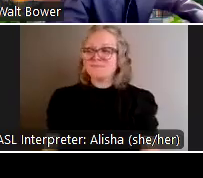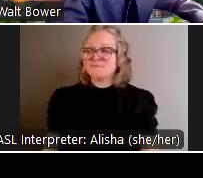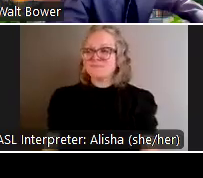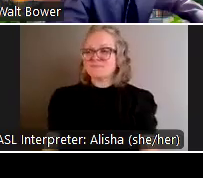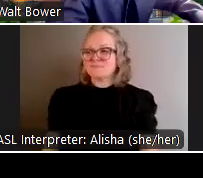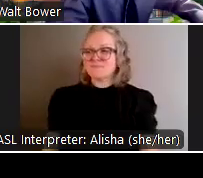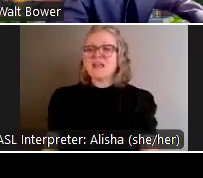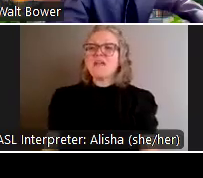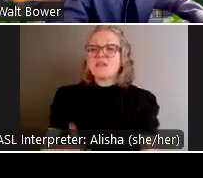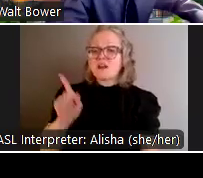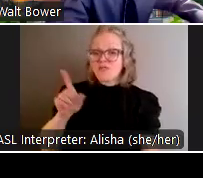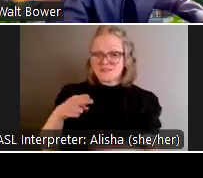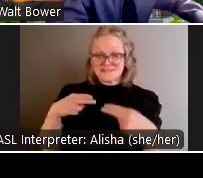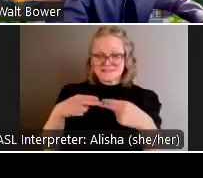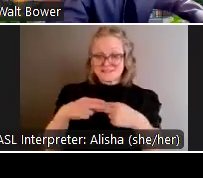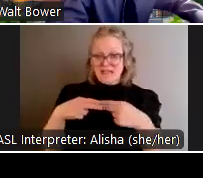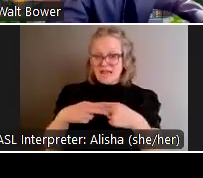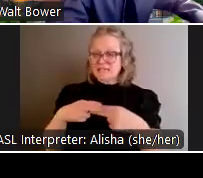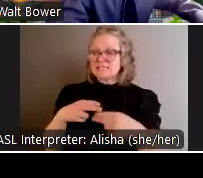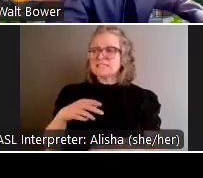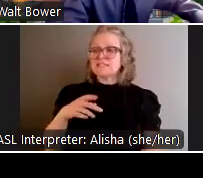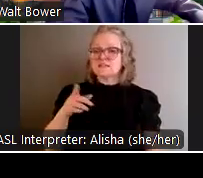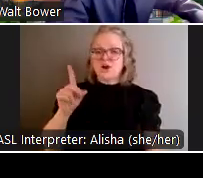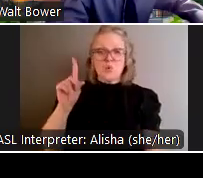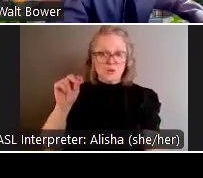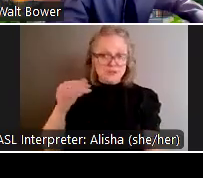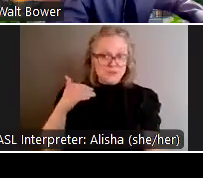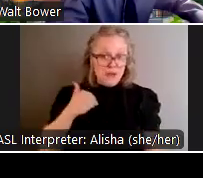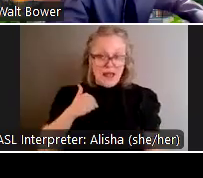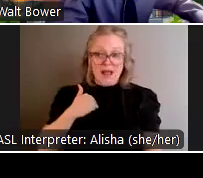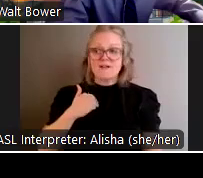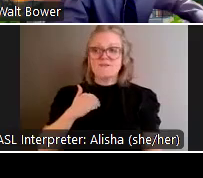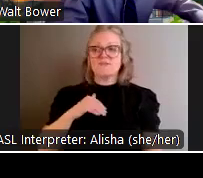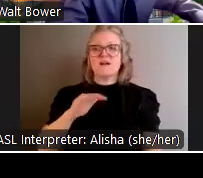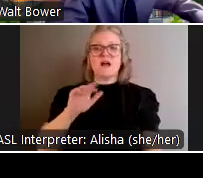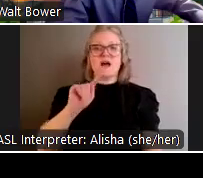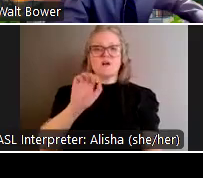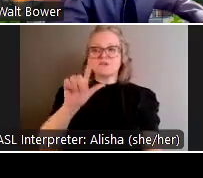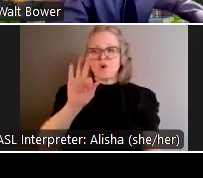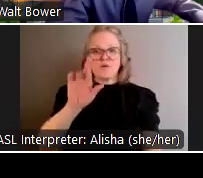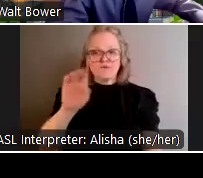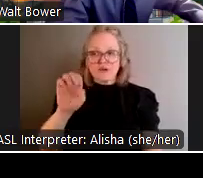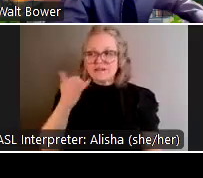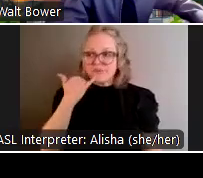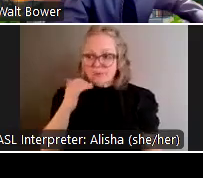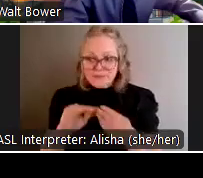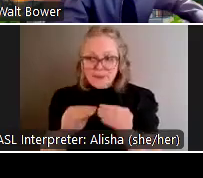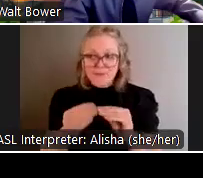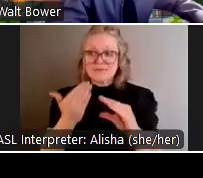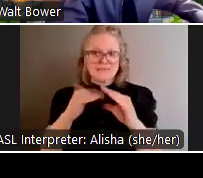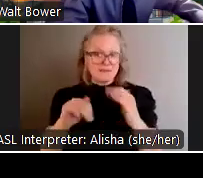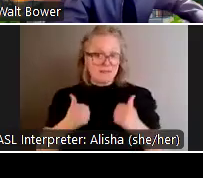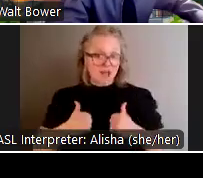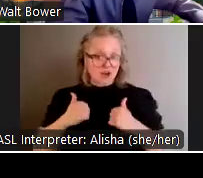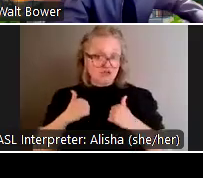And then on this slide, we do have our toll-free numbers. We have our email address,